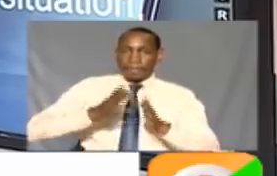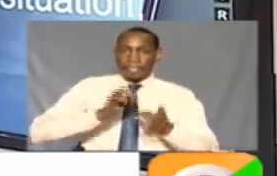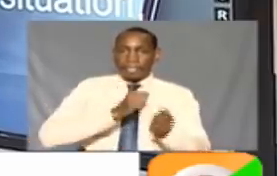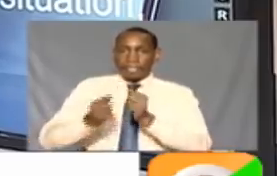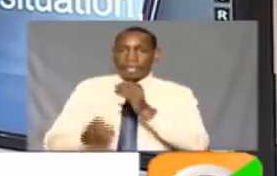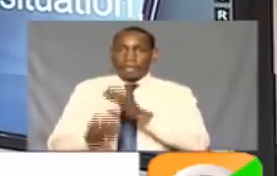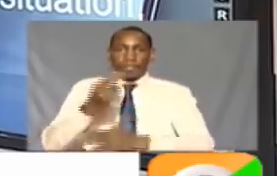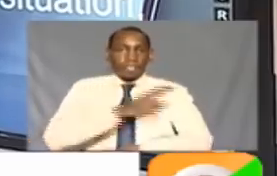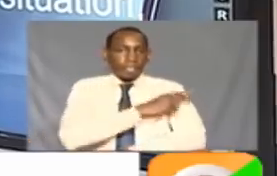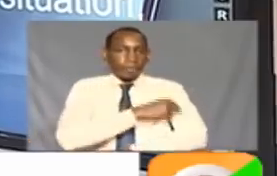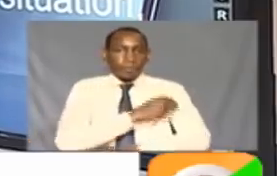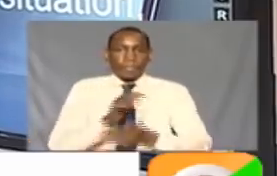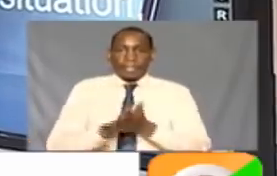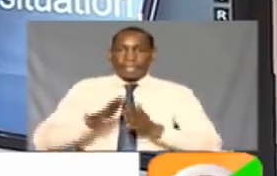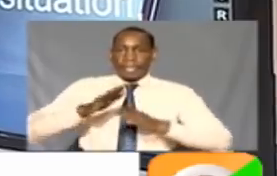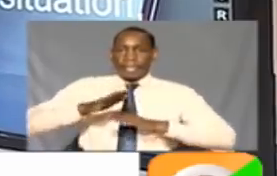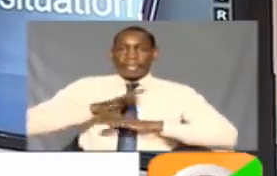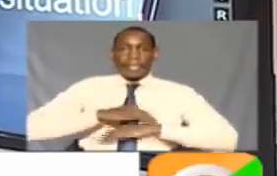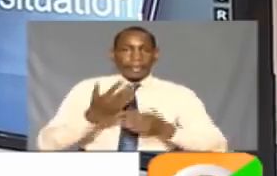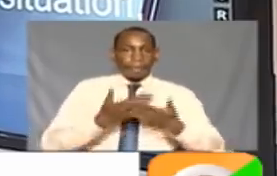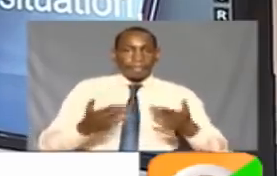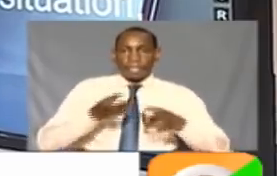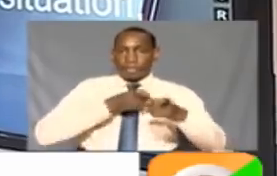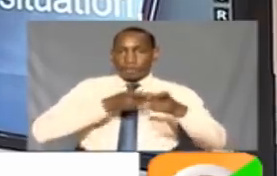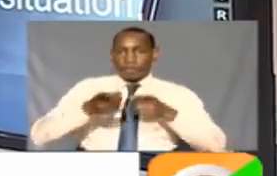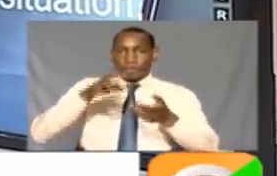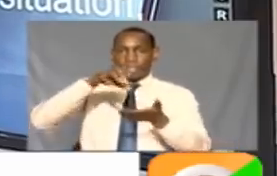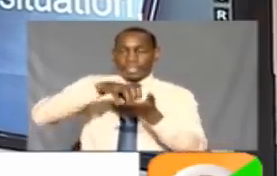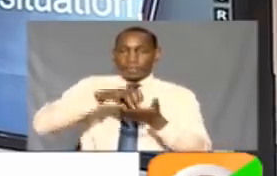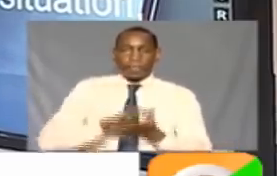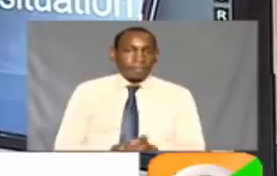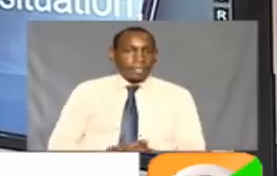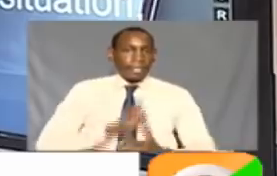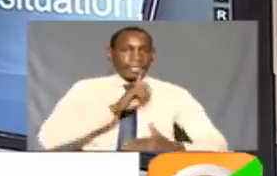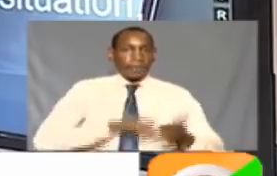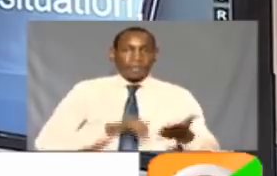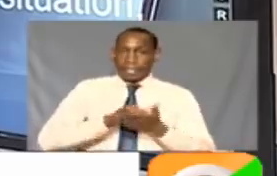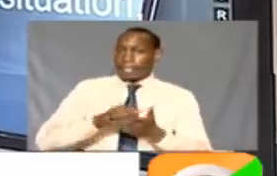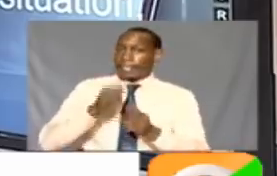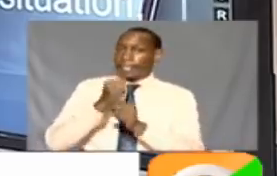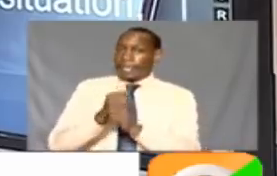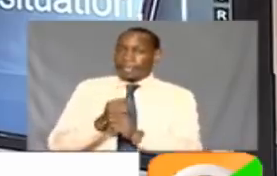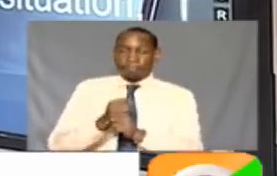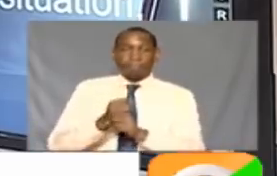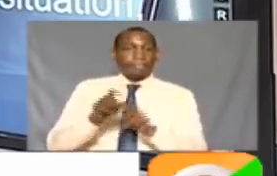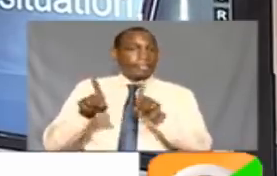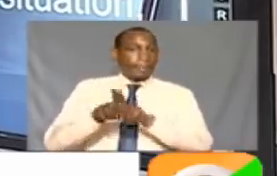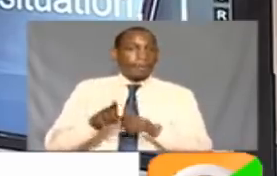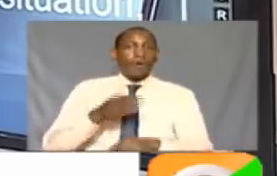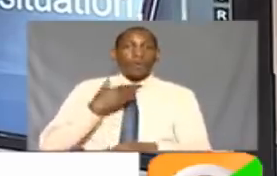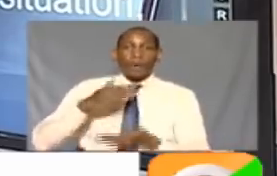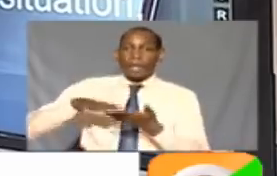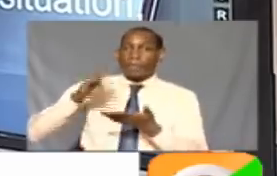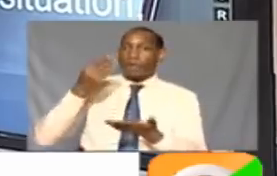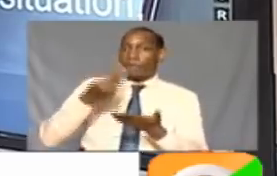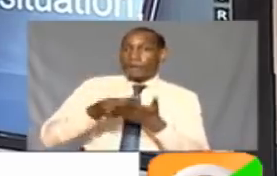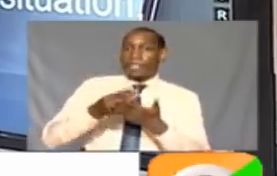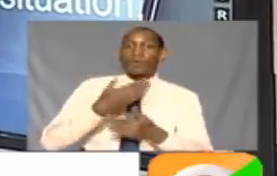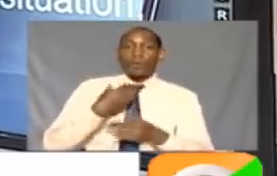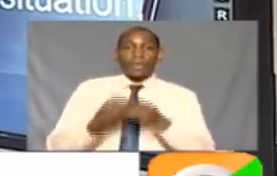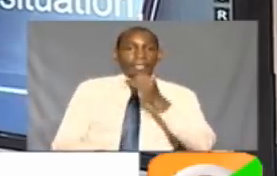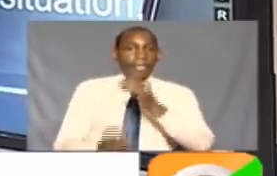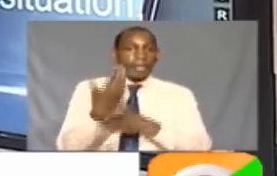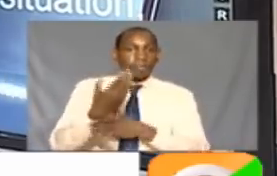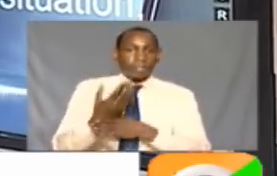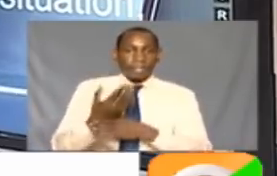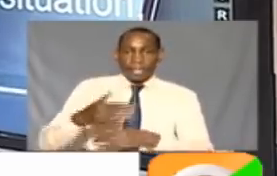setting up hospitals with enough facilities to contain the situation. Well, they say they have done so. They're seeking more funds as well to set up